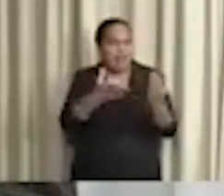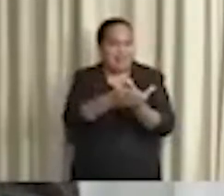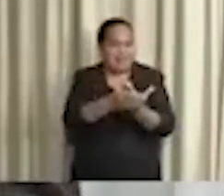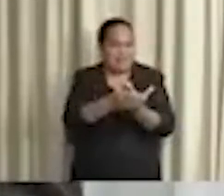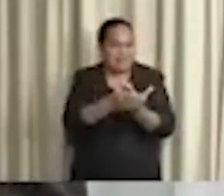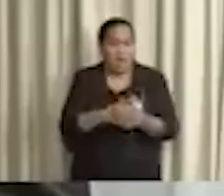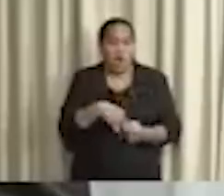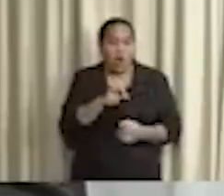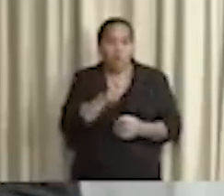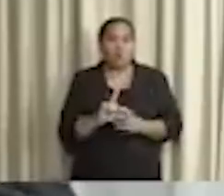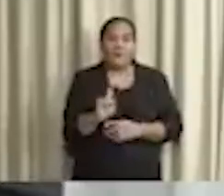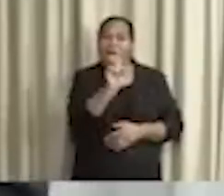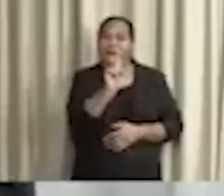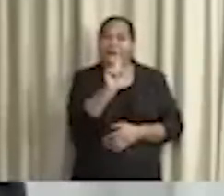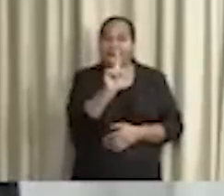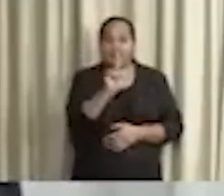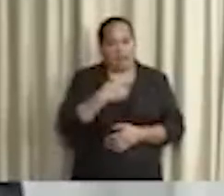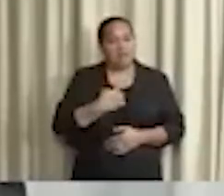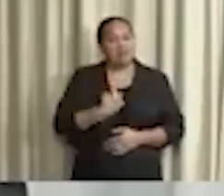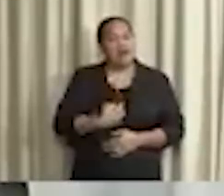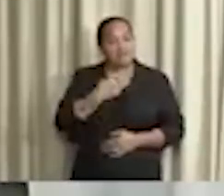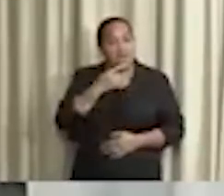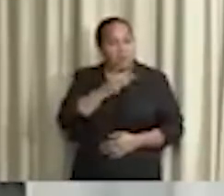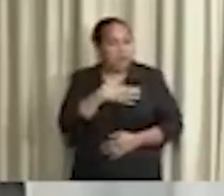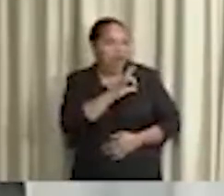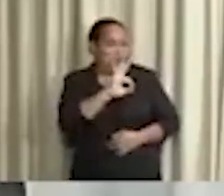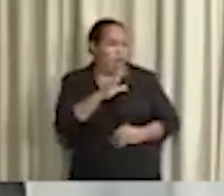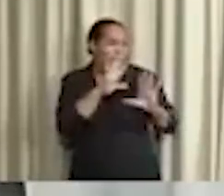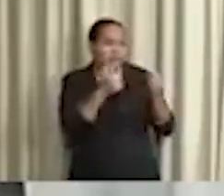No one can come out and say, I didn't agree with that.